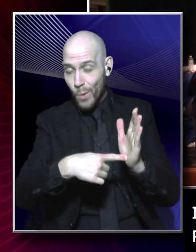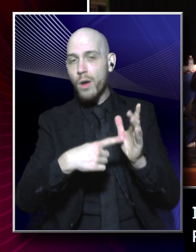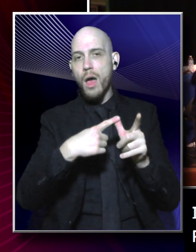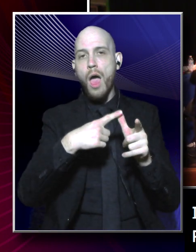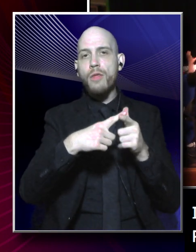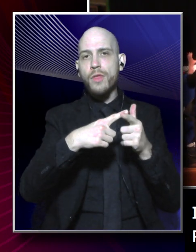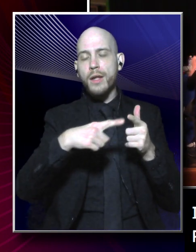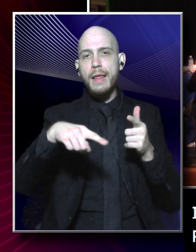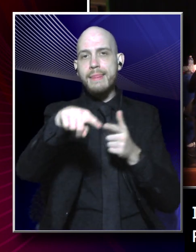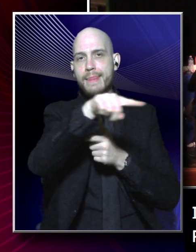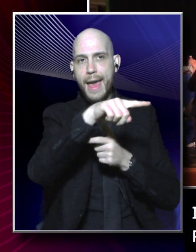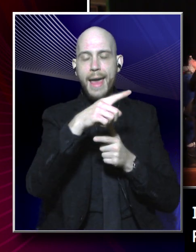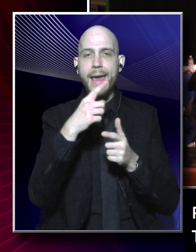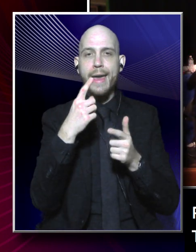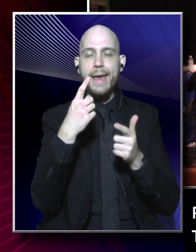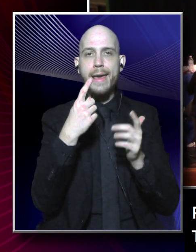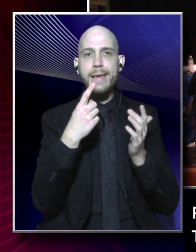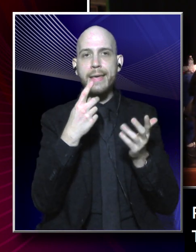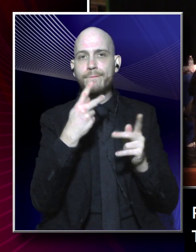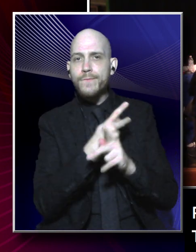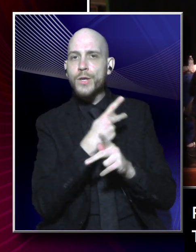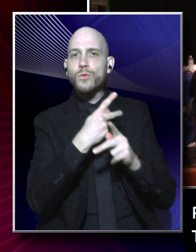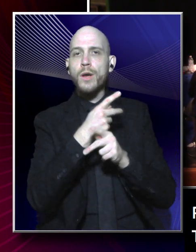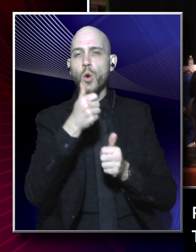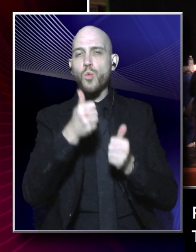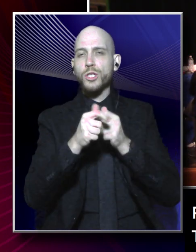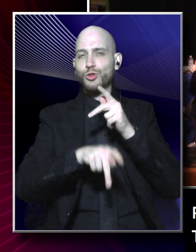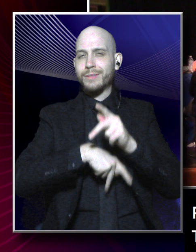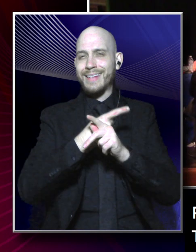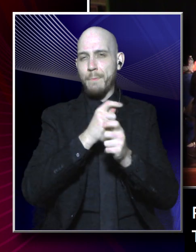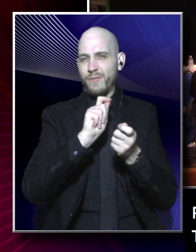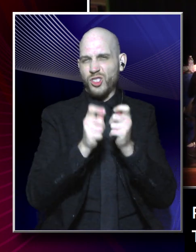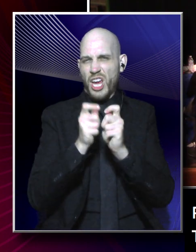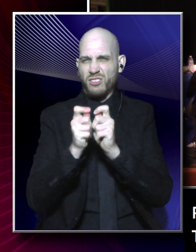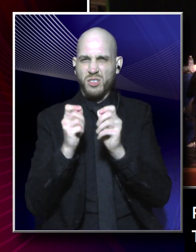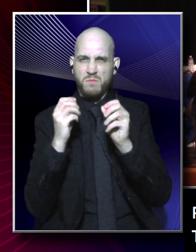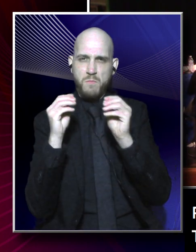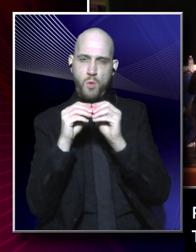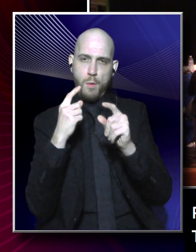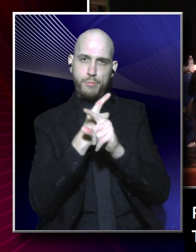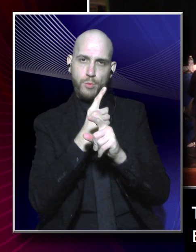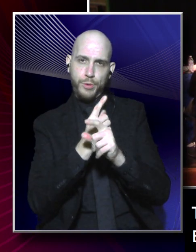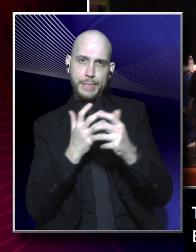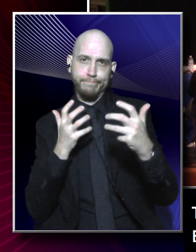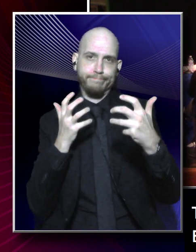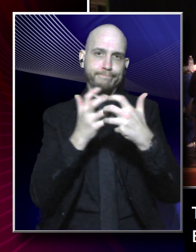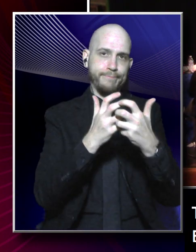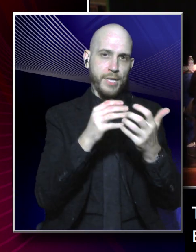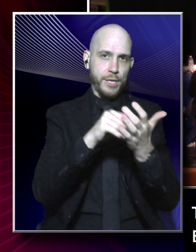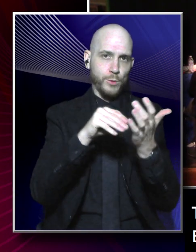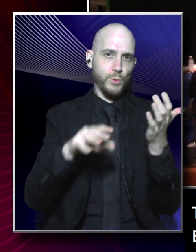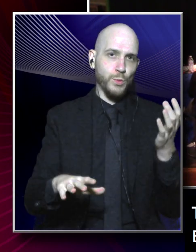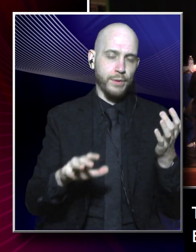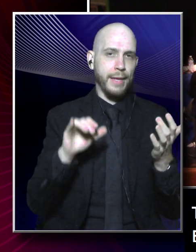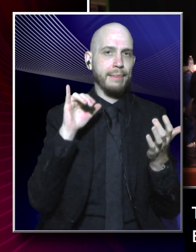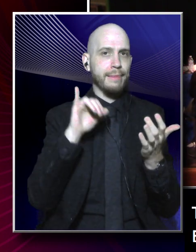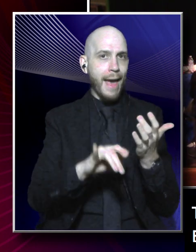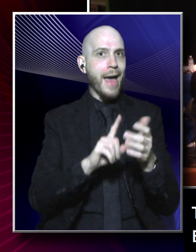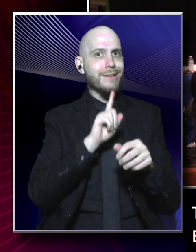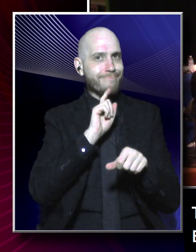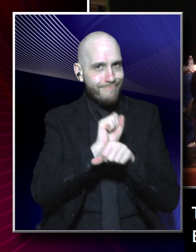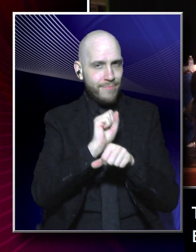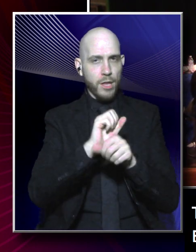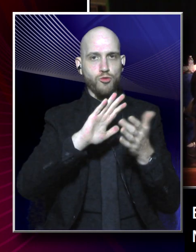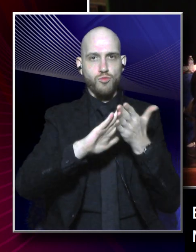of changes to the program would be more beneficial to students. Like to see more something that's, like I said, that charrette style of a true community involvement.